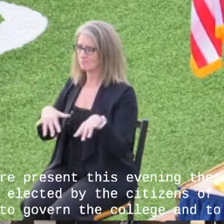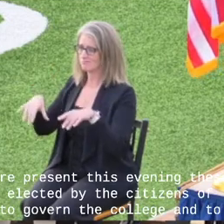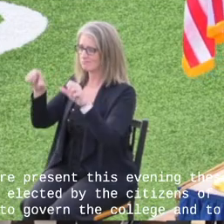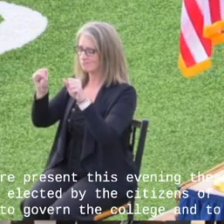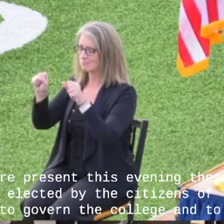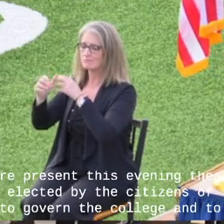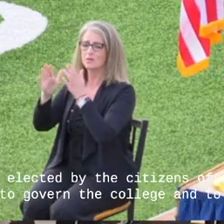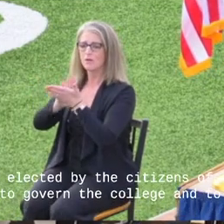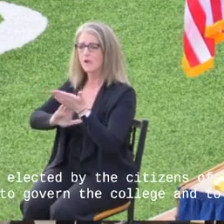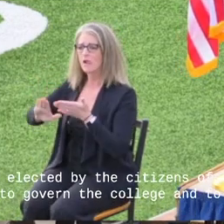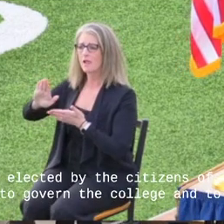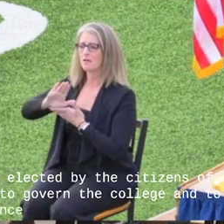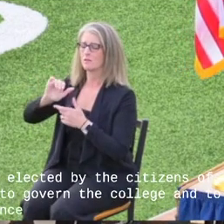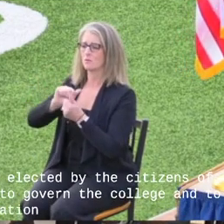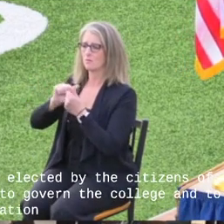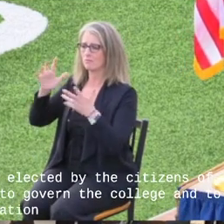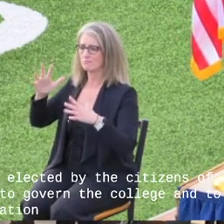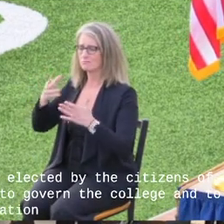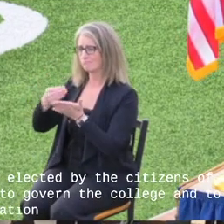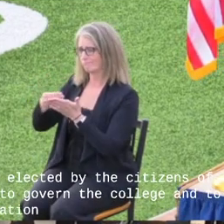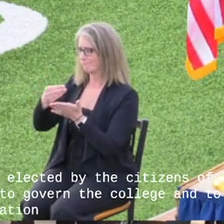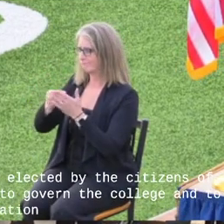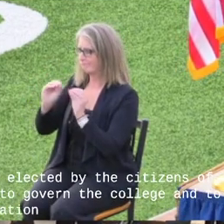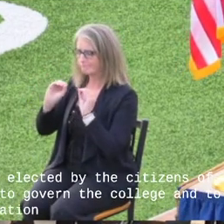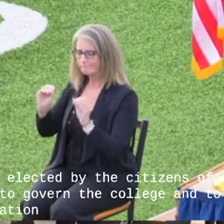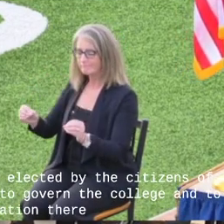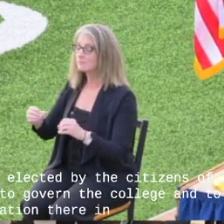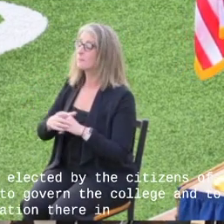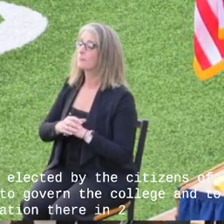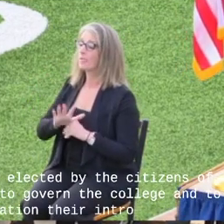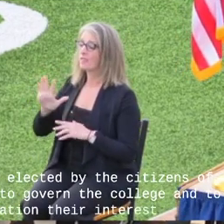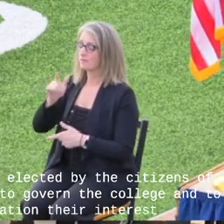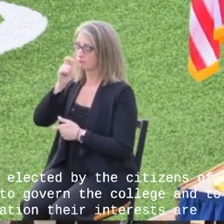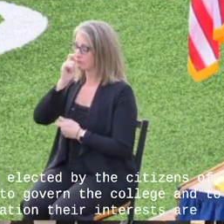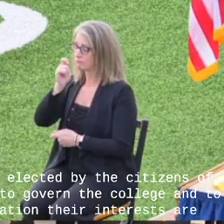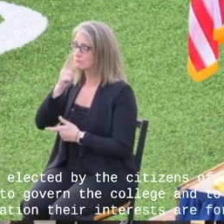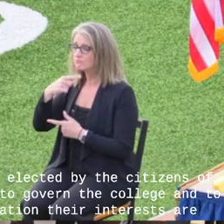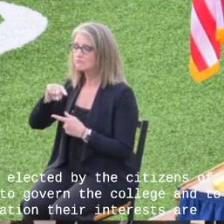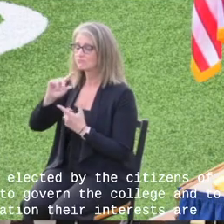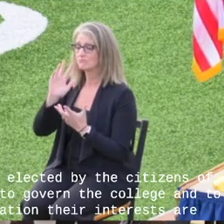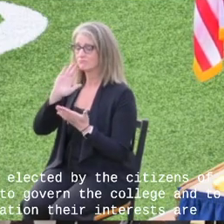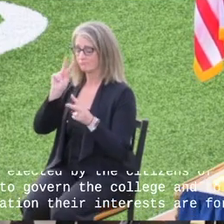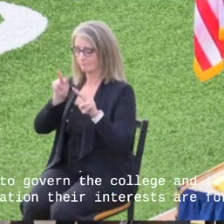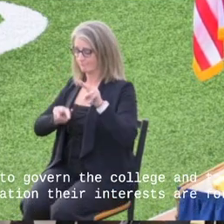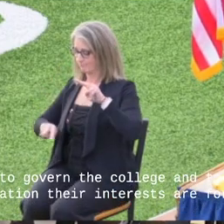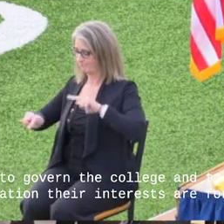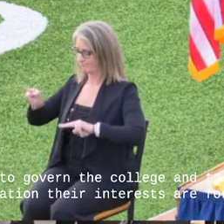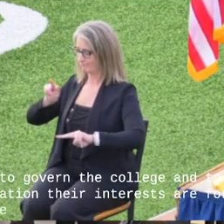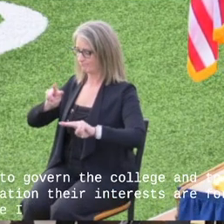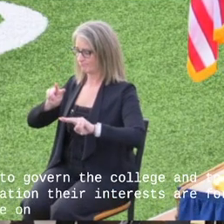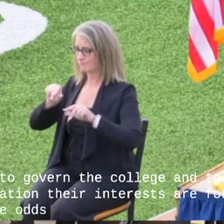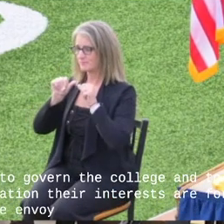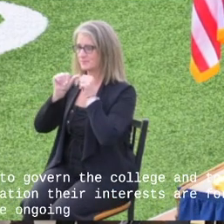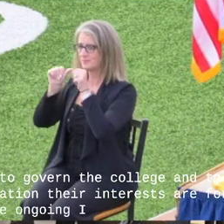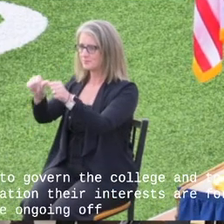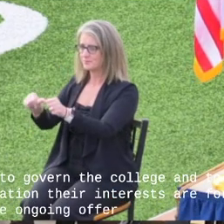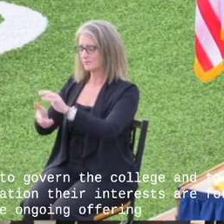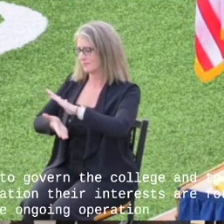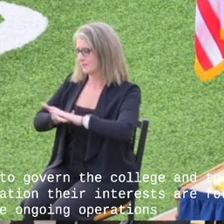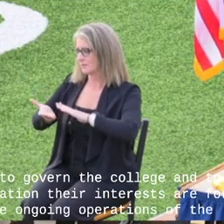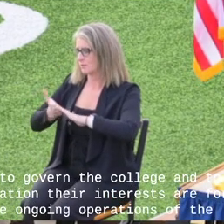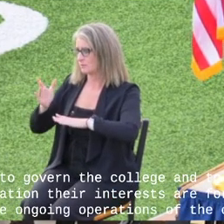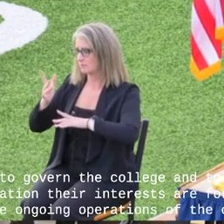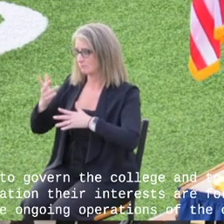so without compensation. Their interests are for the oversight of the ongoing operations